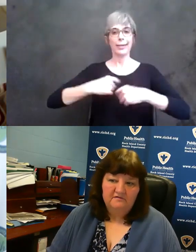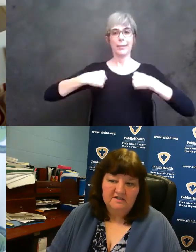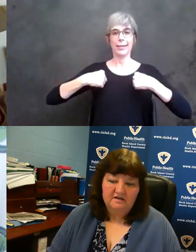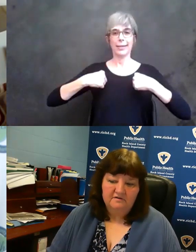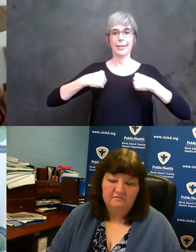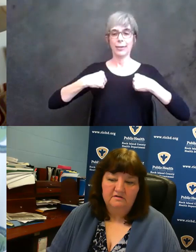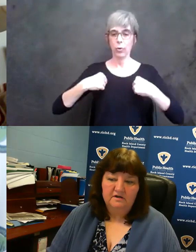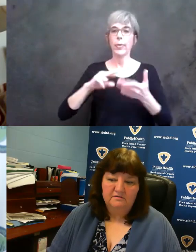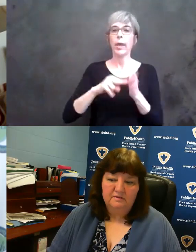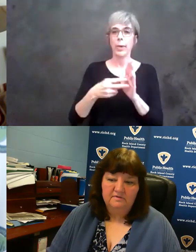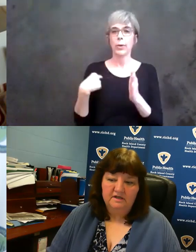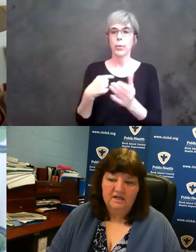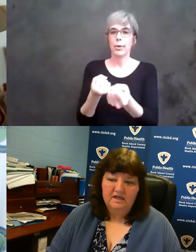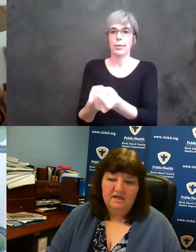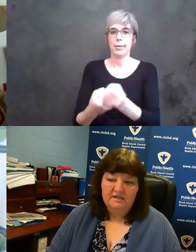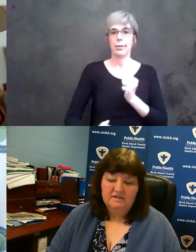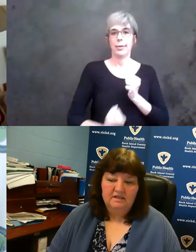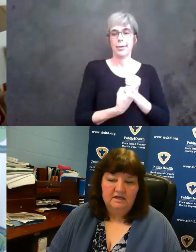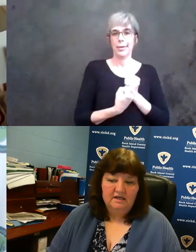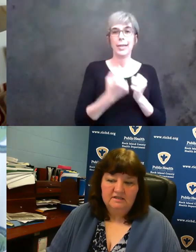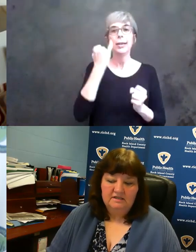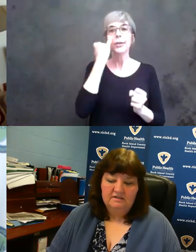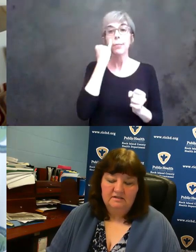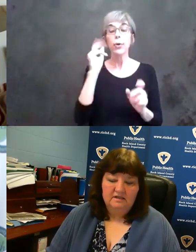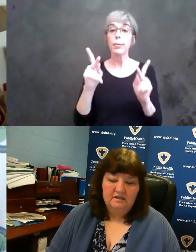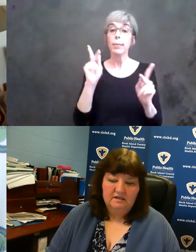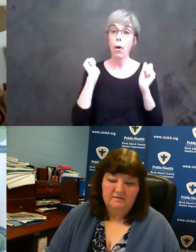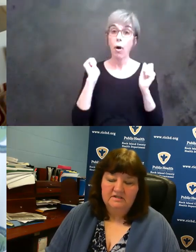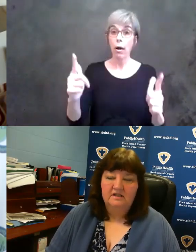everyone's wearing a face covering when they're out in public, it's a lot